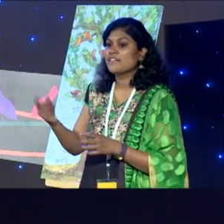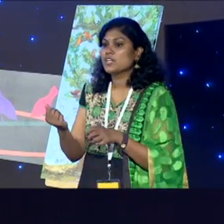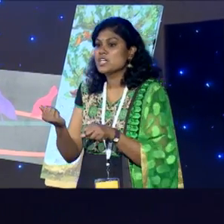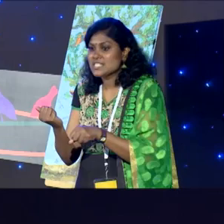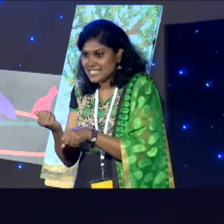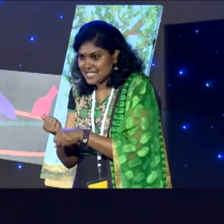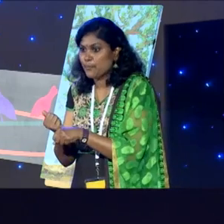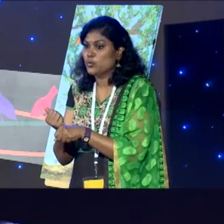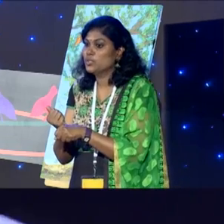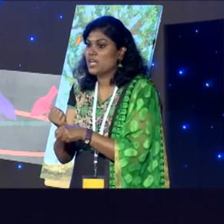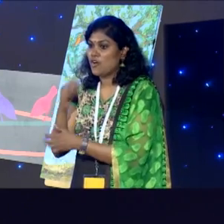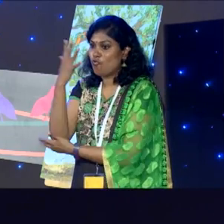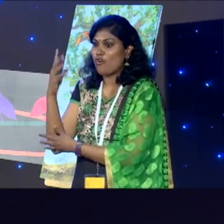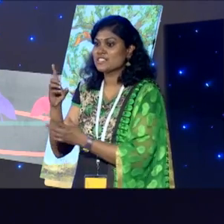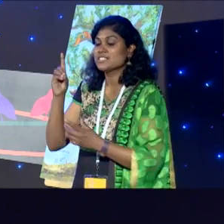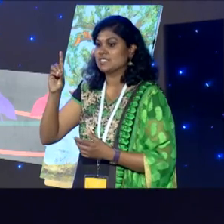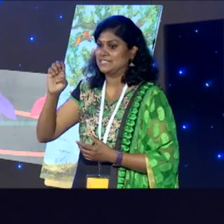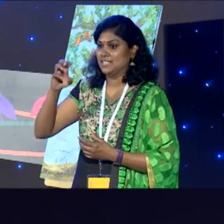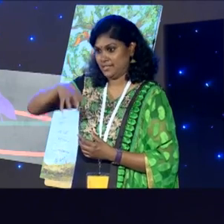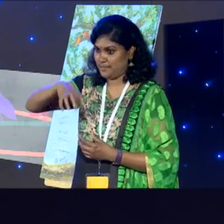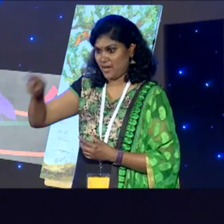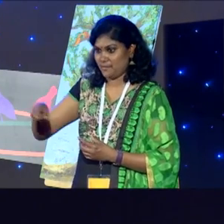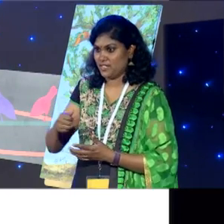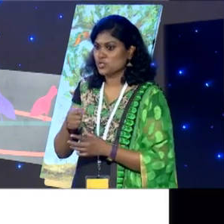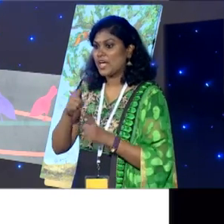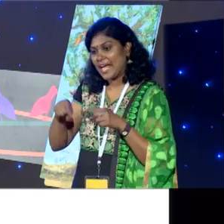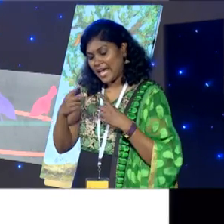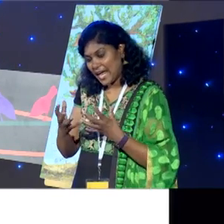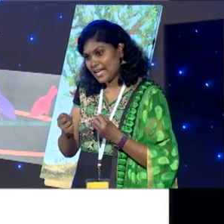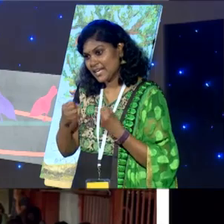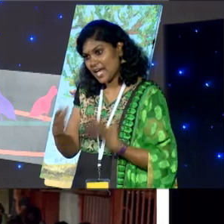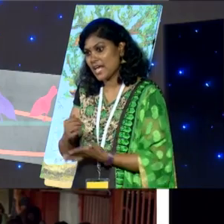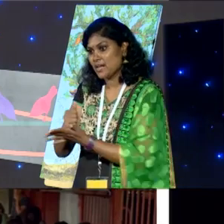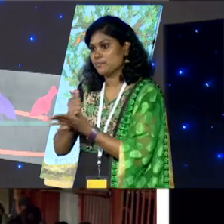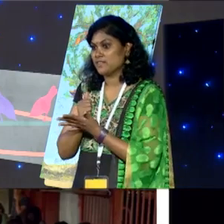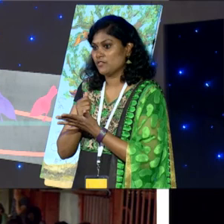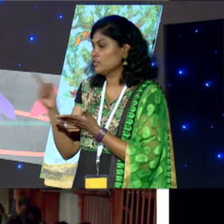Our project. I'll tell you a bit about our projects now. Next slide.